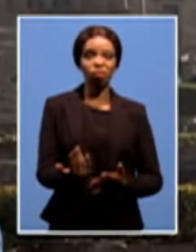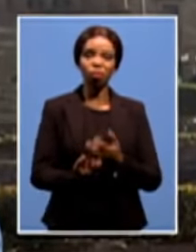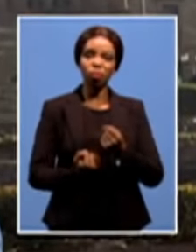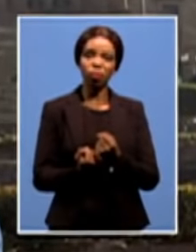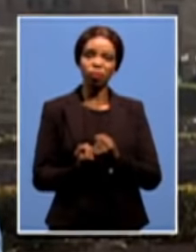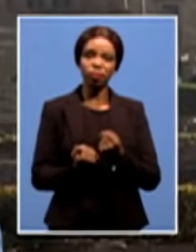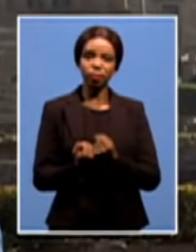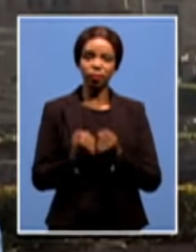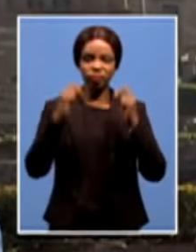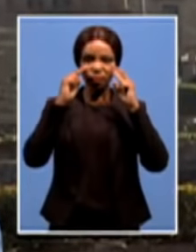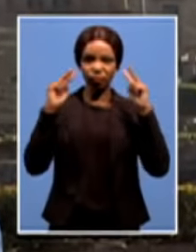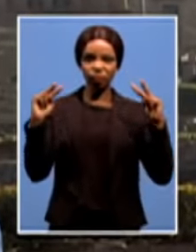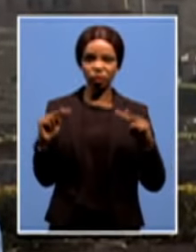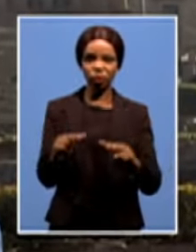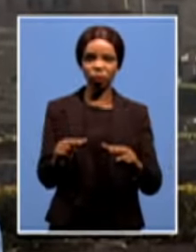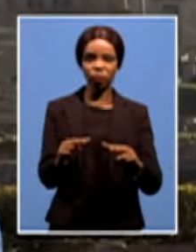the view that